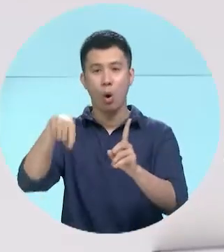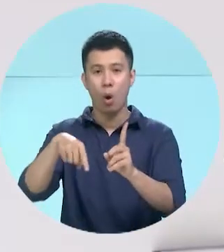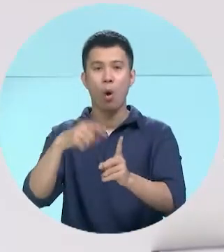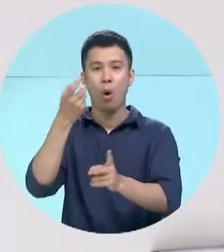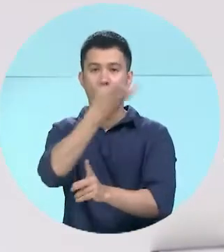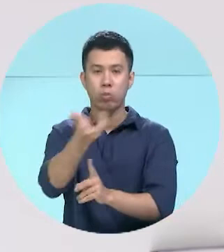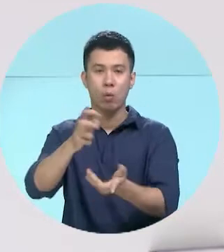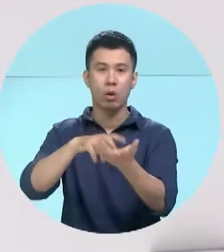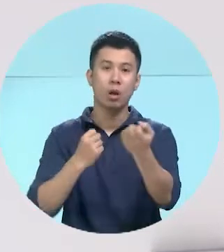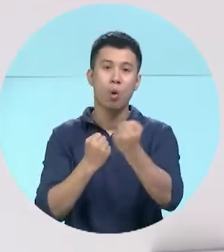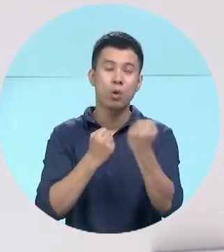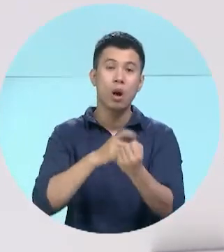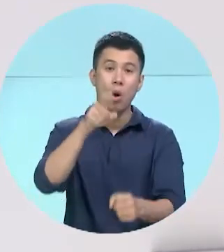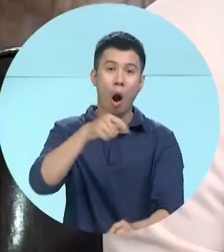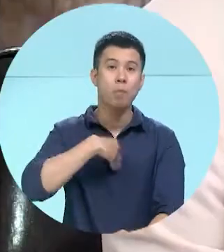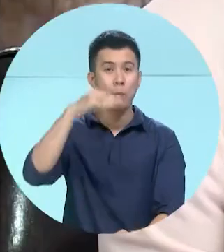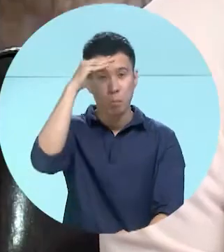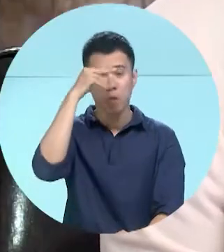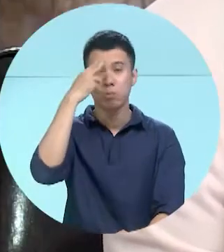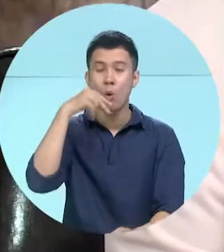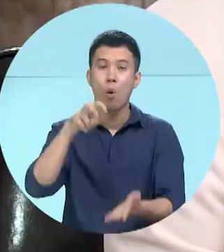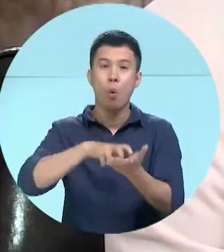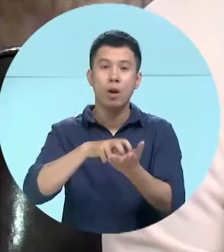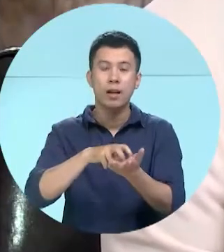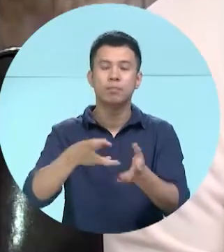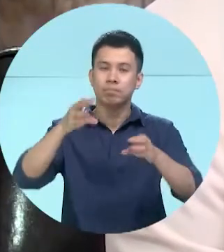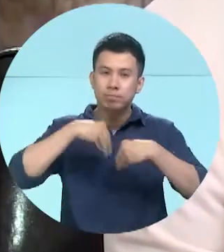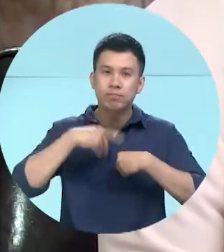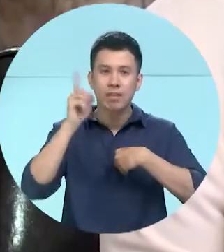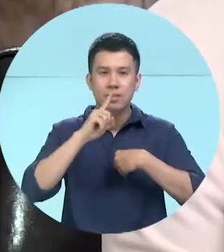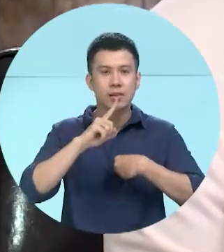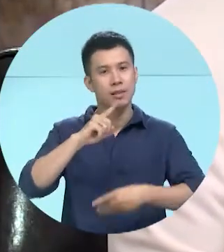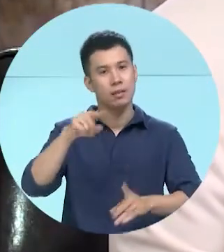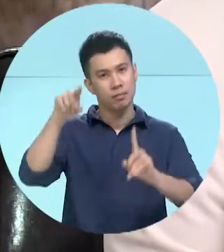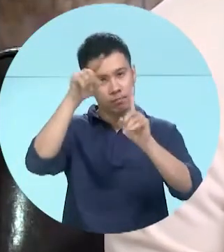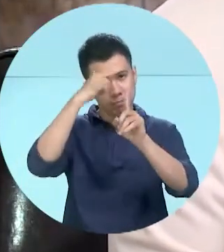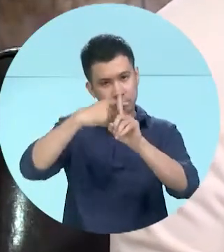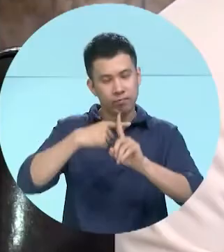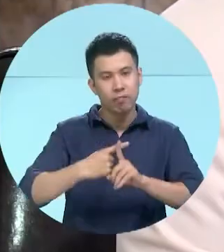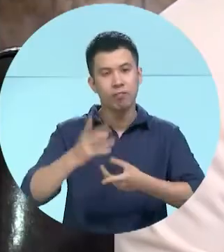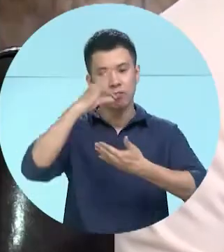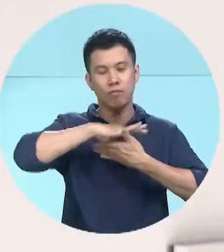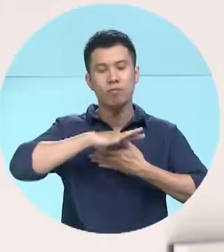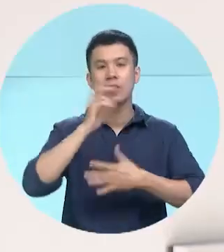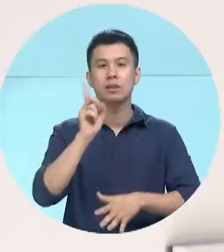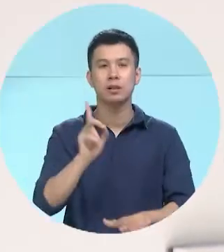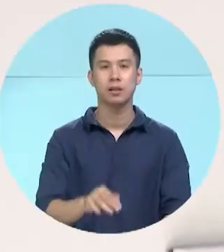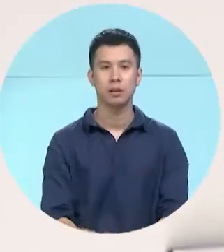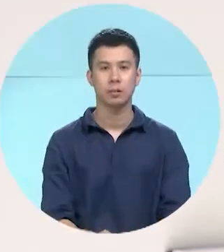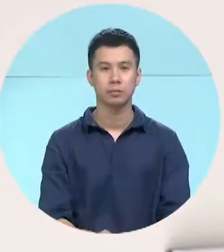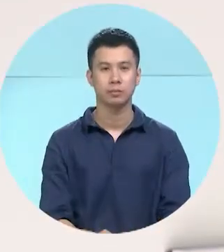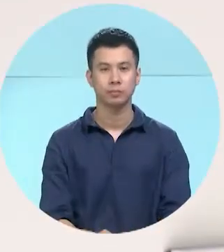disability? What do you expect them to receive when they come to train at Joblet? Yeah,